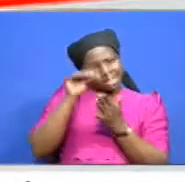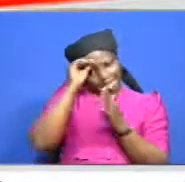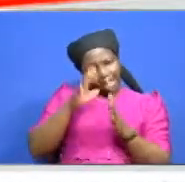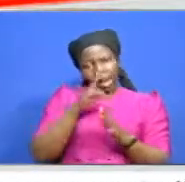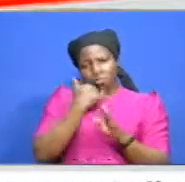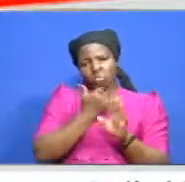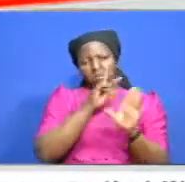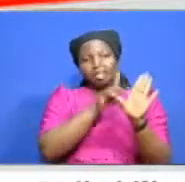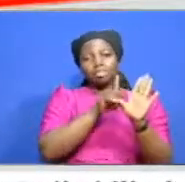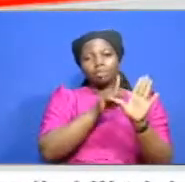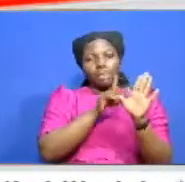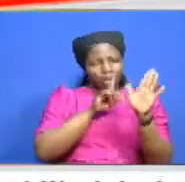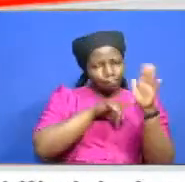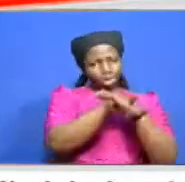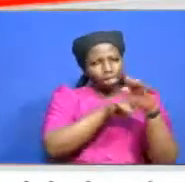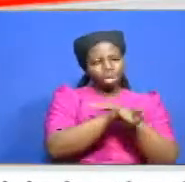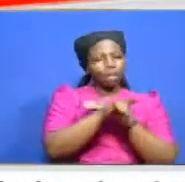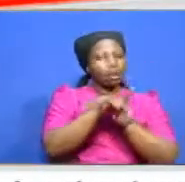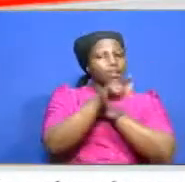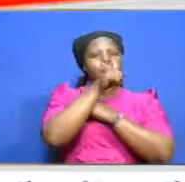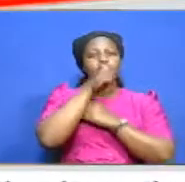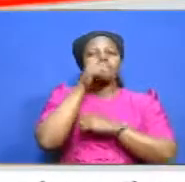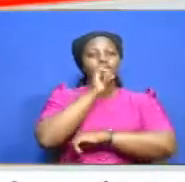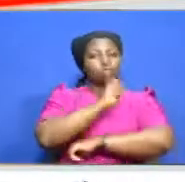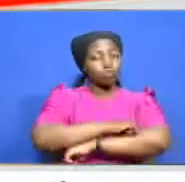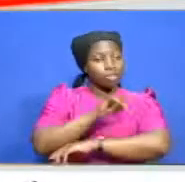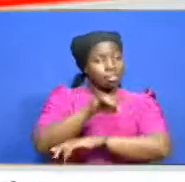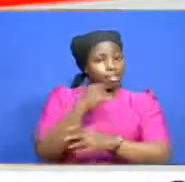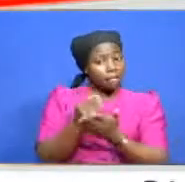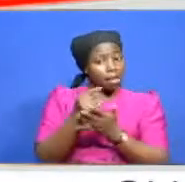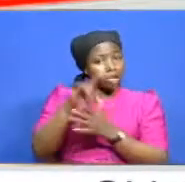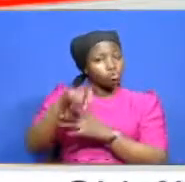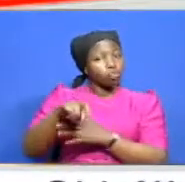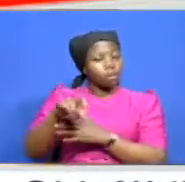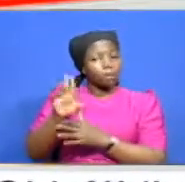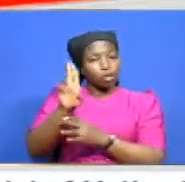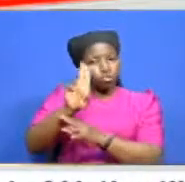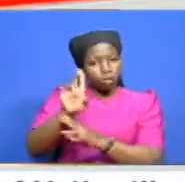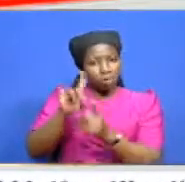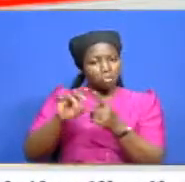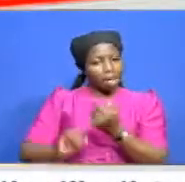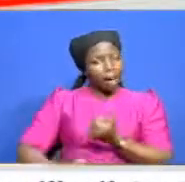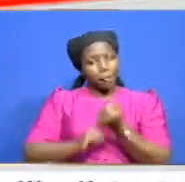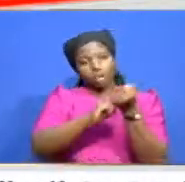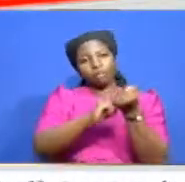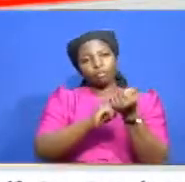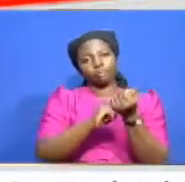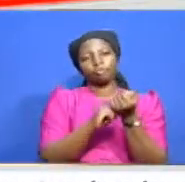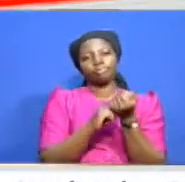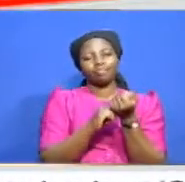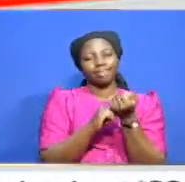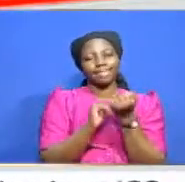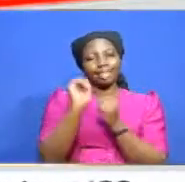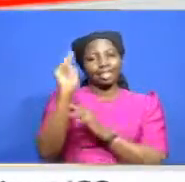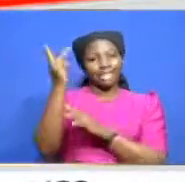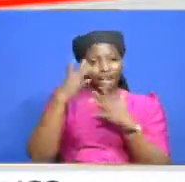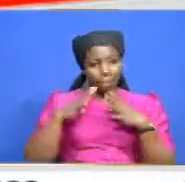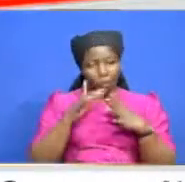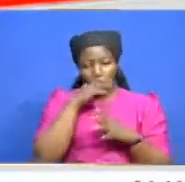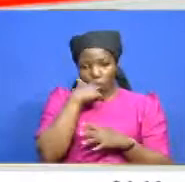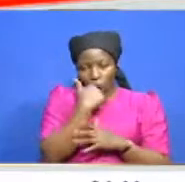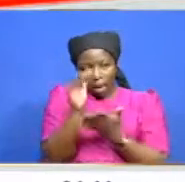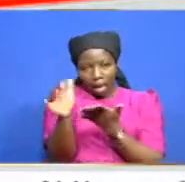schools. And this capitation should actually be used to support the Kenyans who have been